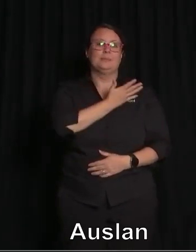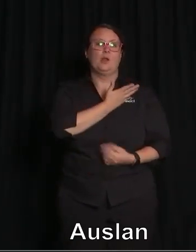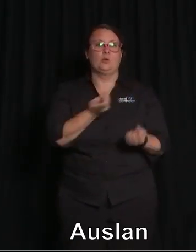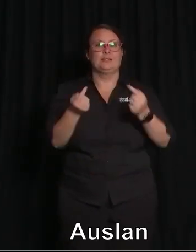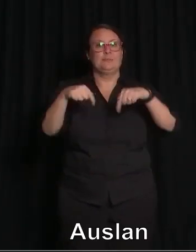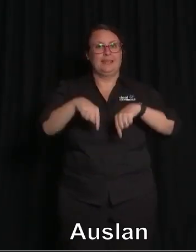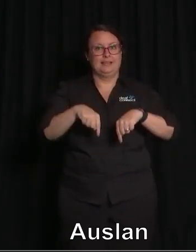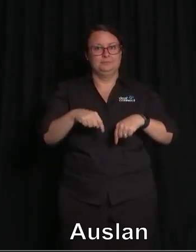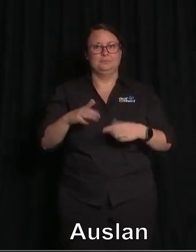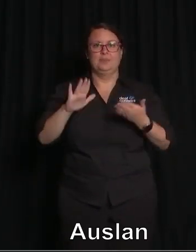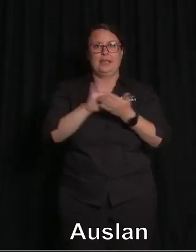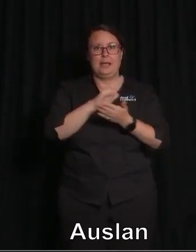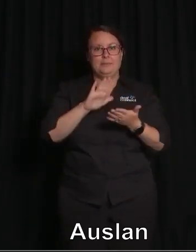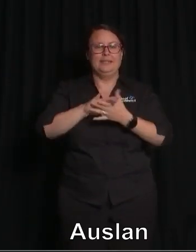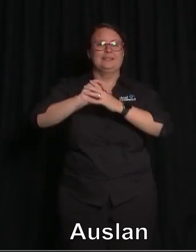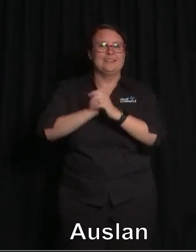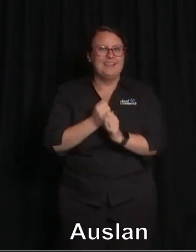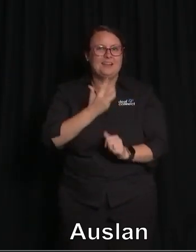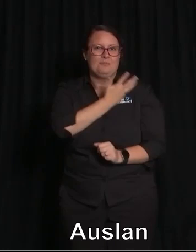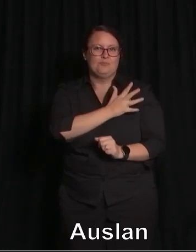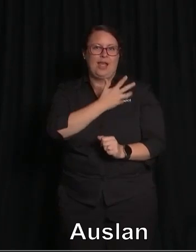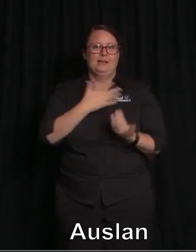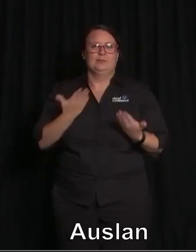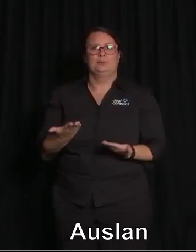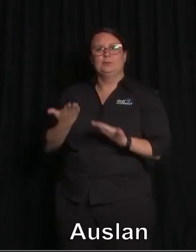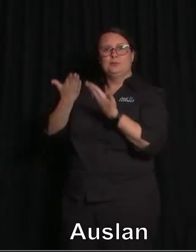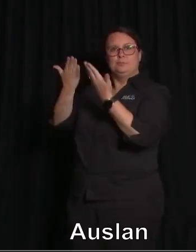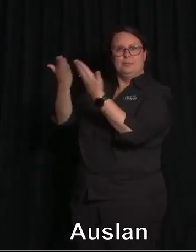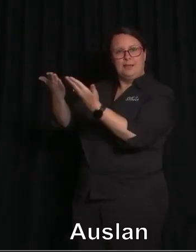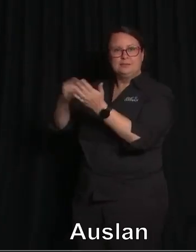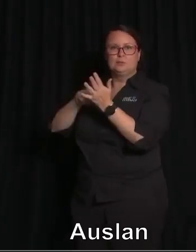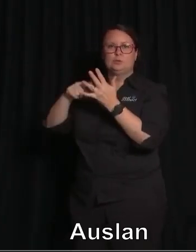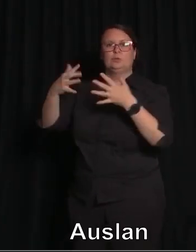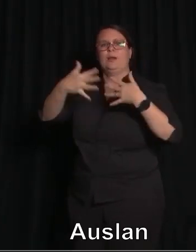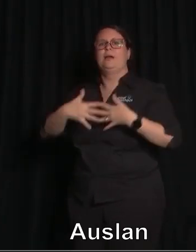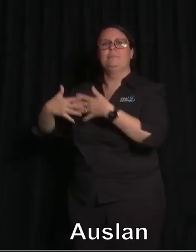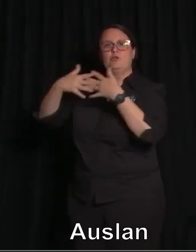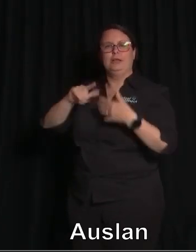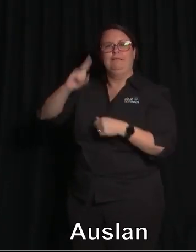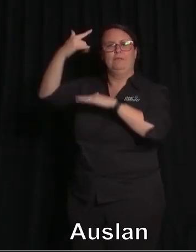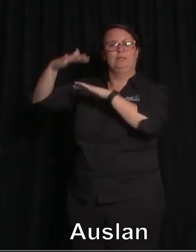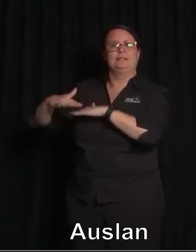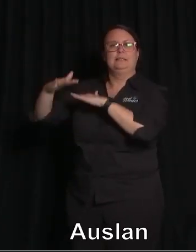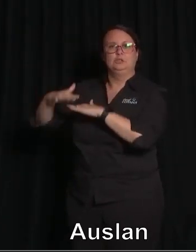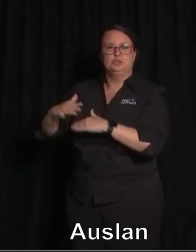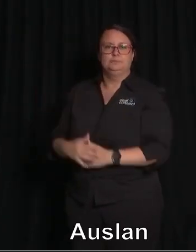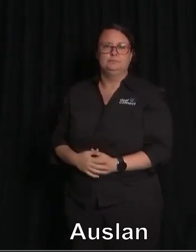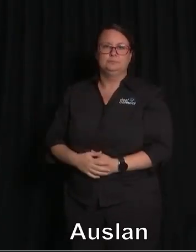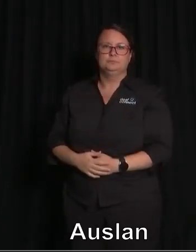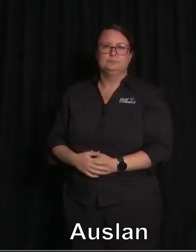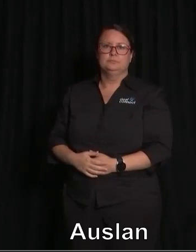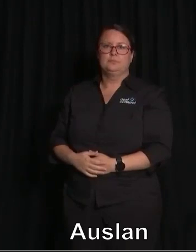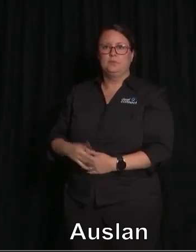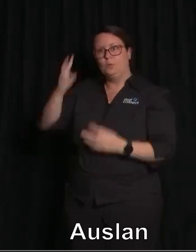I'm happy, delighted, proud and so excited to pass this message stick on to our American First Nations people. We wish